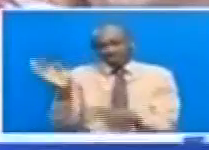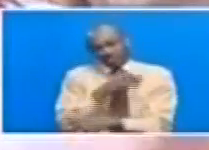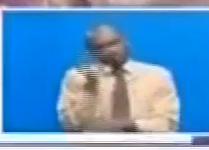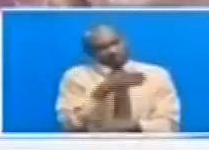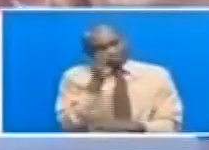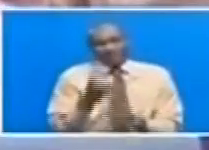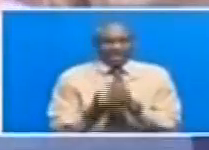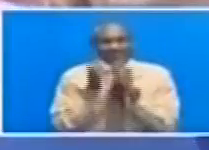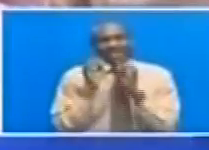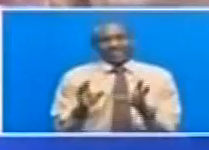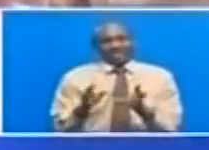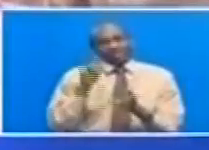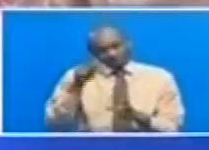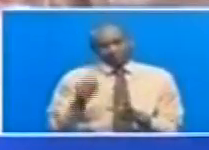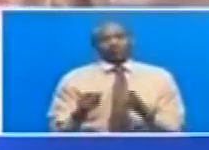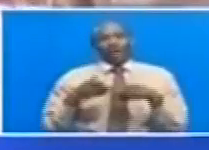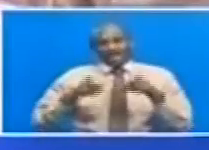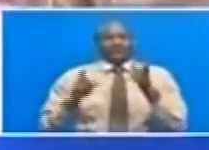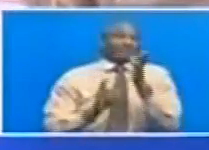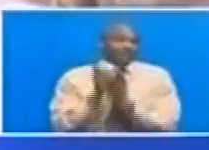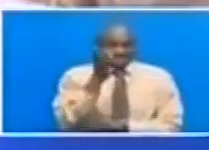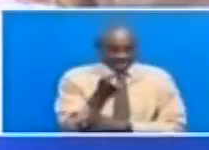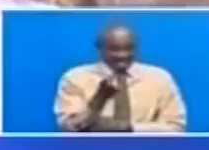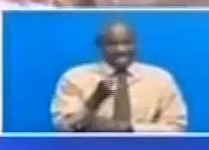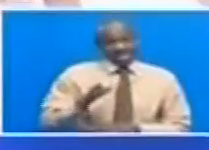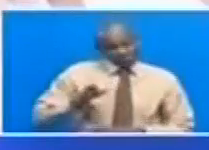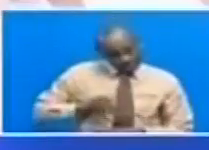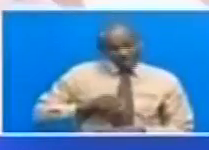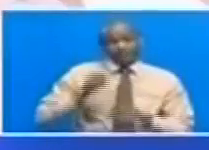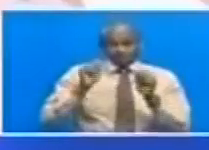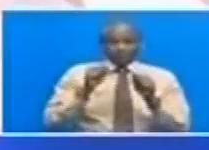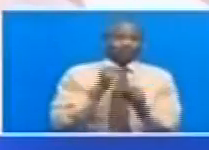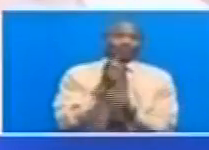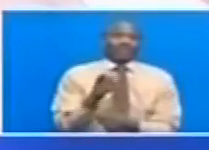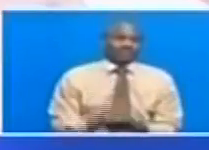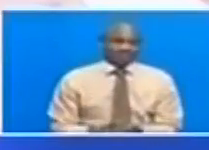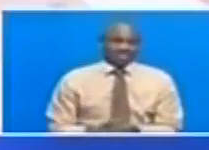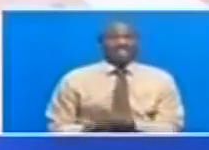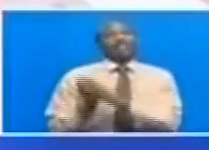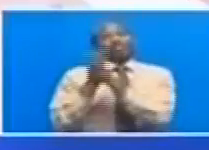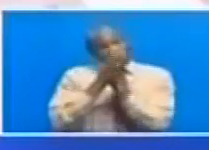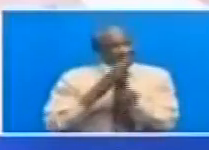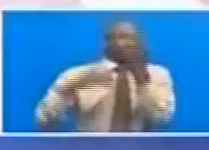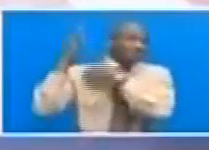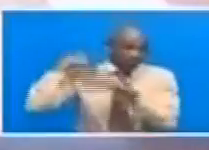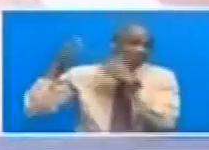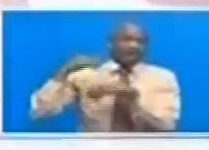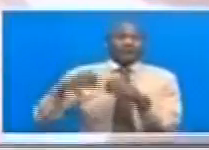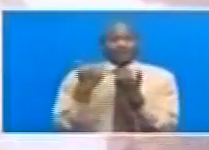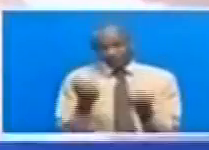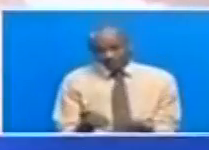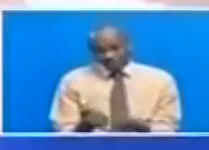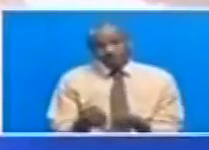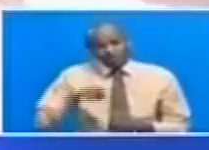really tipping us down and to prove that little ladies we can deliver. Those are just stories ya siku zile unajua wakati huu ni kama vile